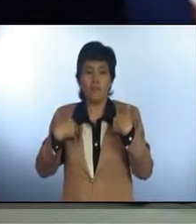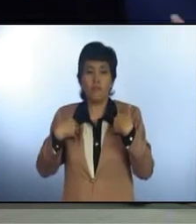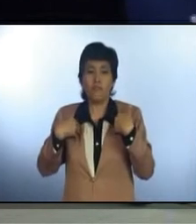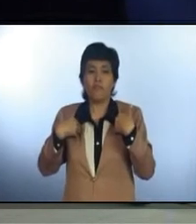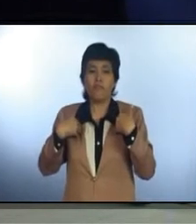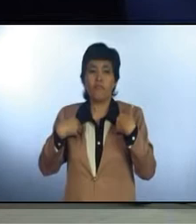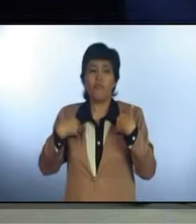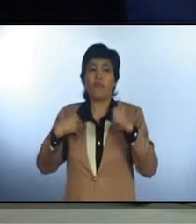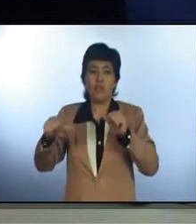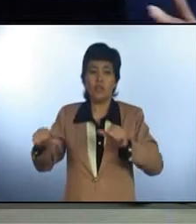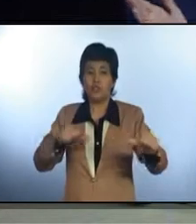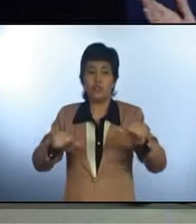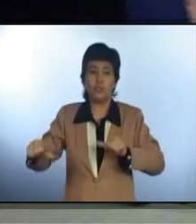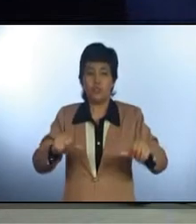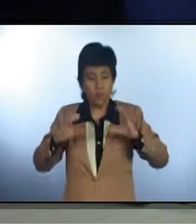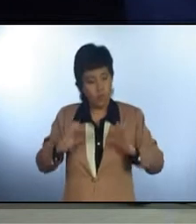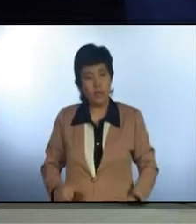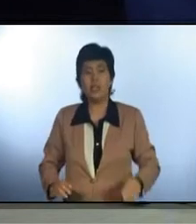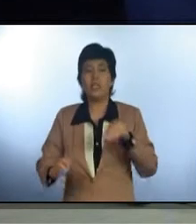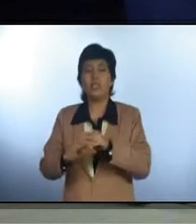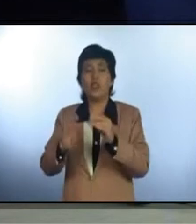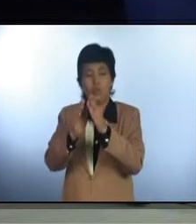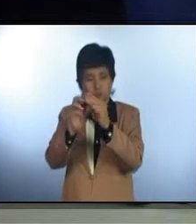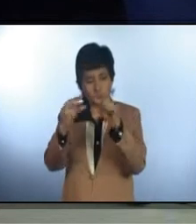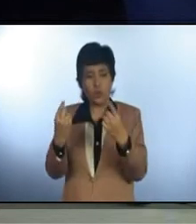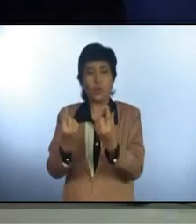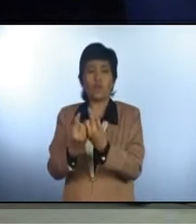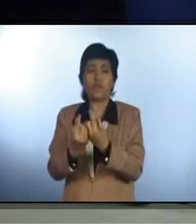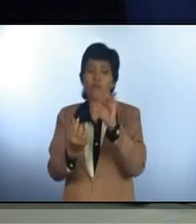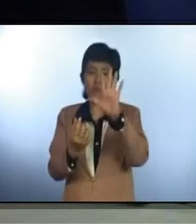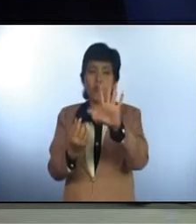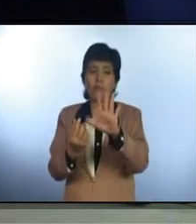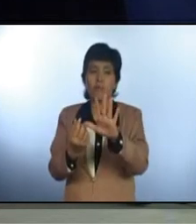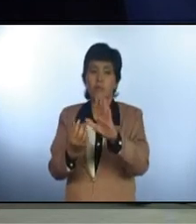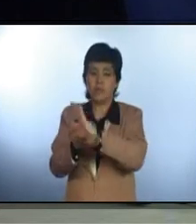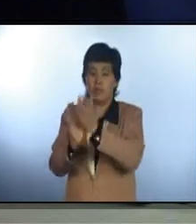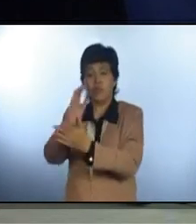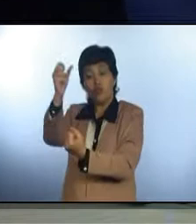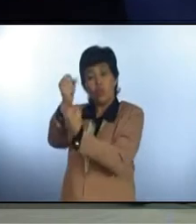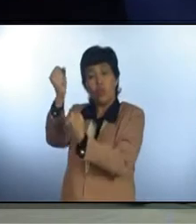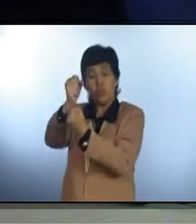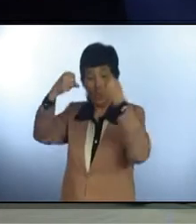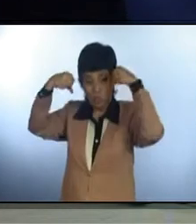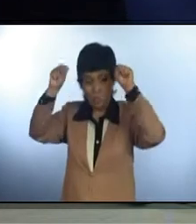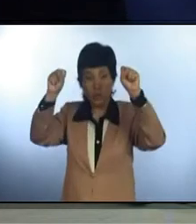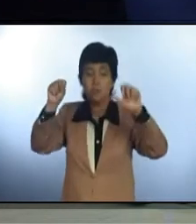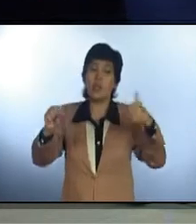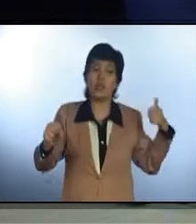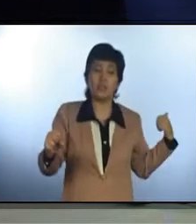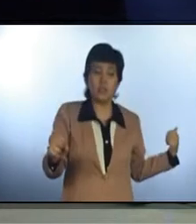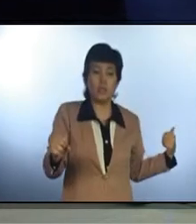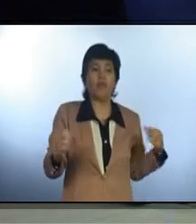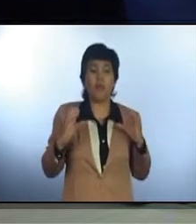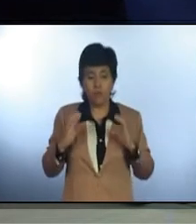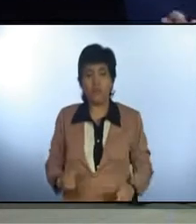achieved conformity in the huge group, okay? When 5 of you pretend to be supporting the boss, other people